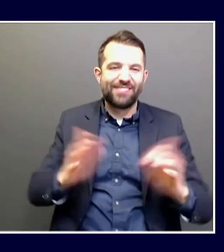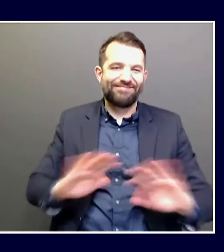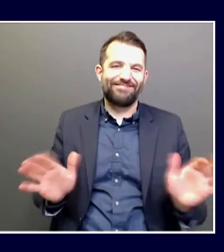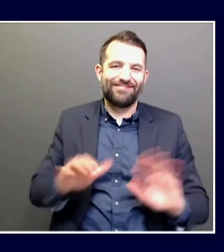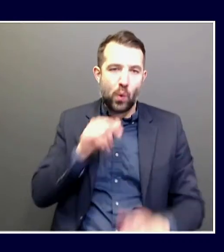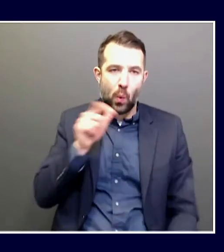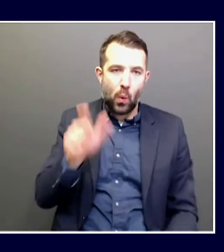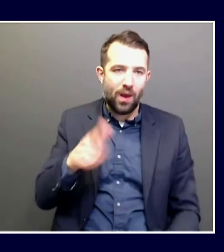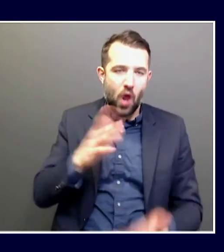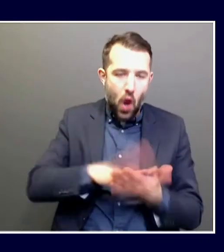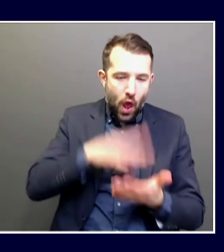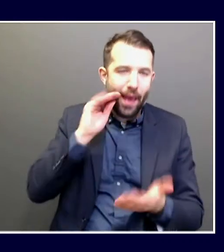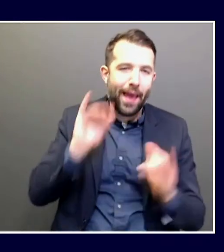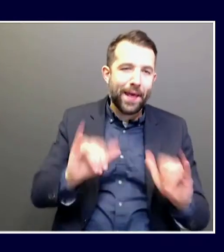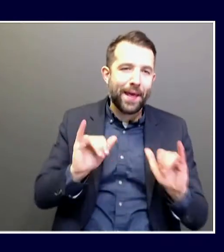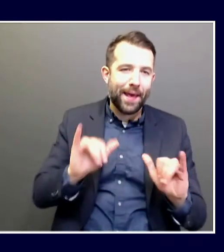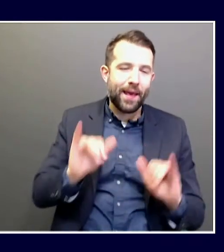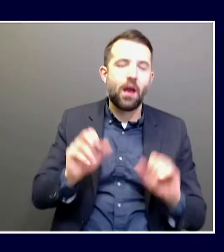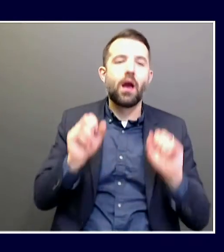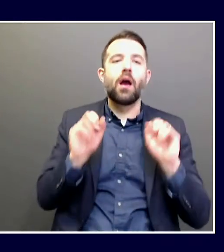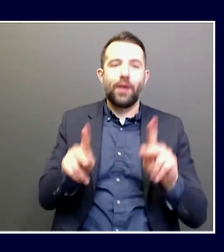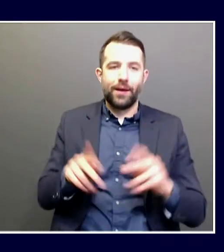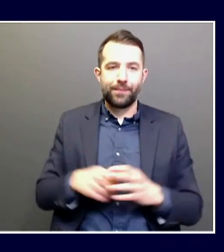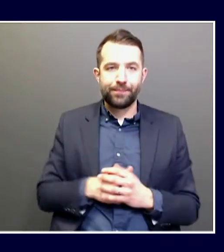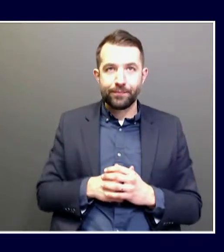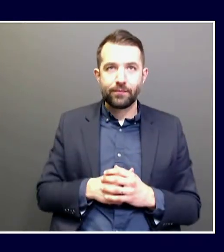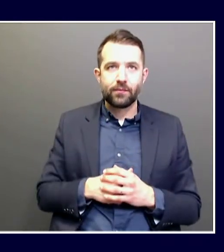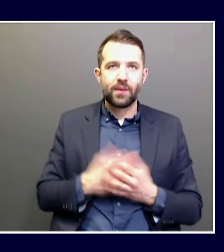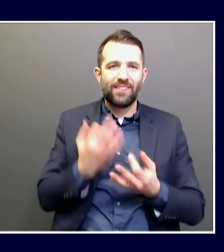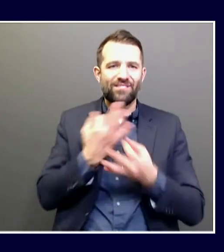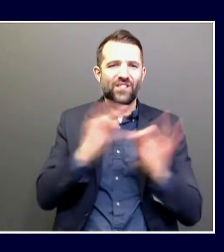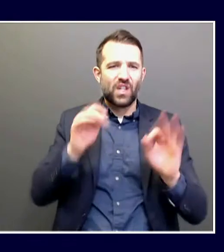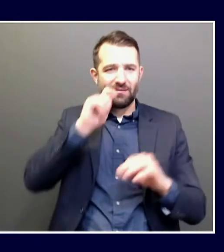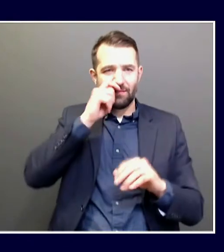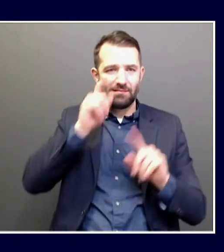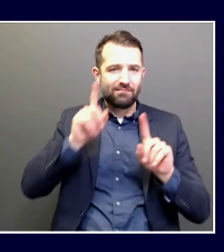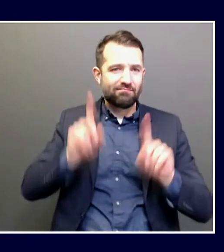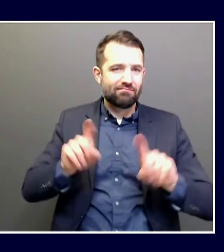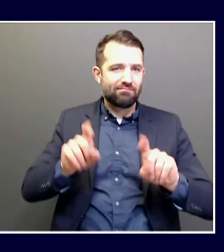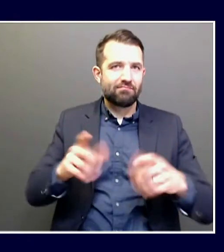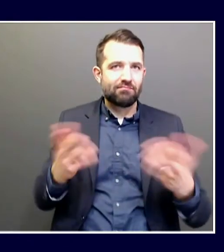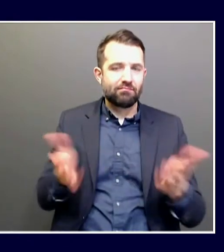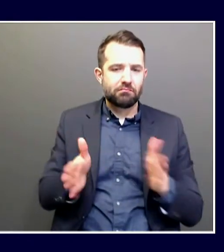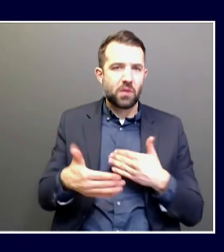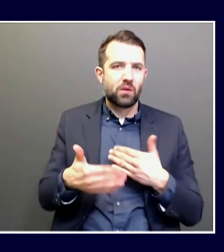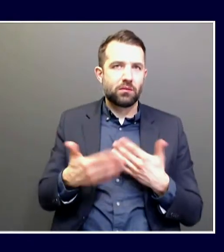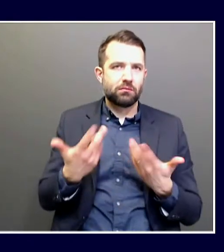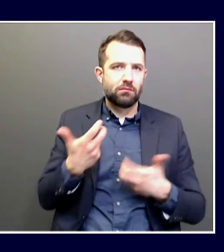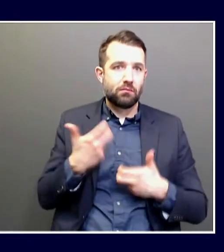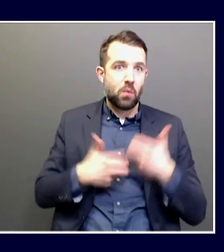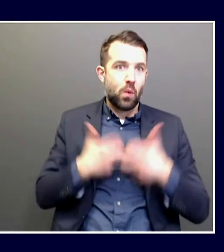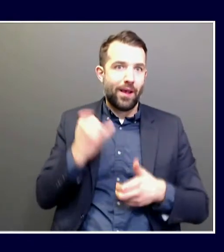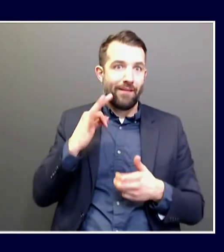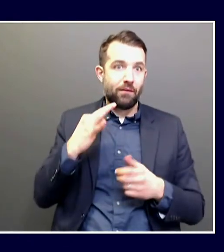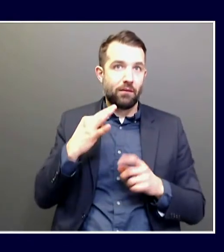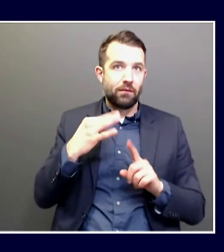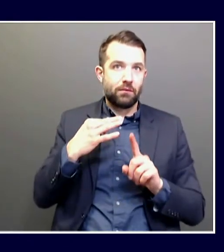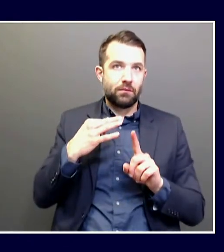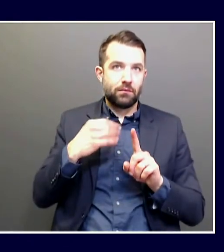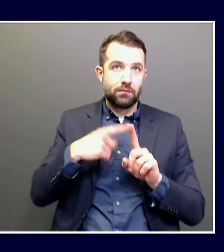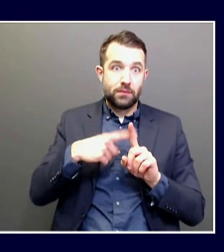test kits may be exposed to serious temperature fluctuations, including below freezing here or hot temperatures in other parts of the